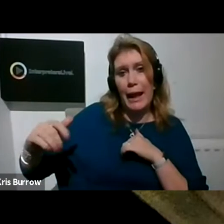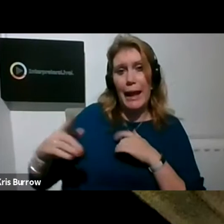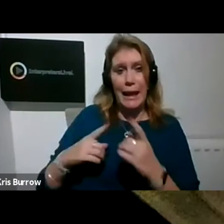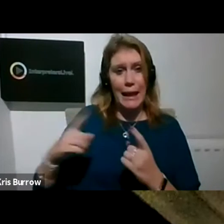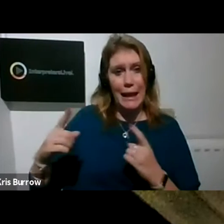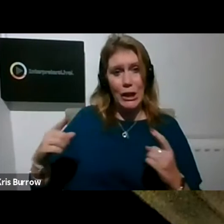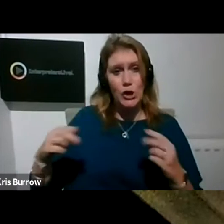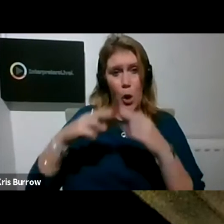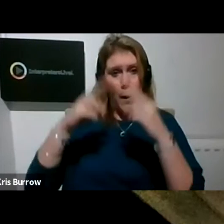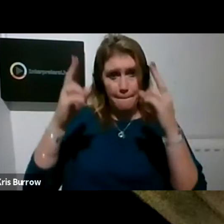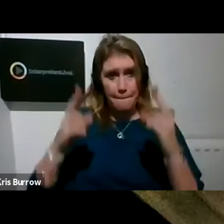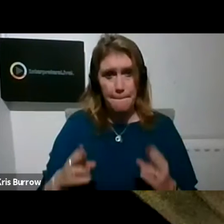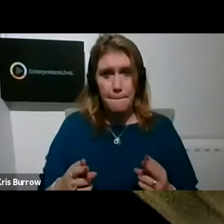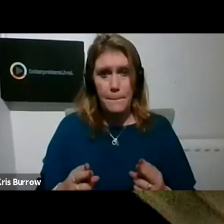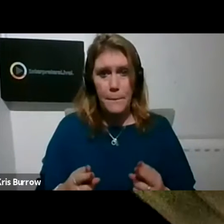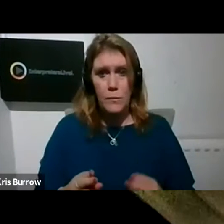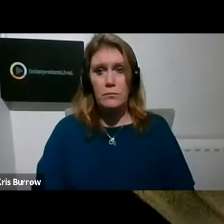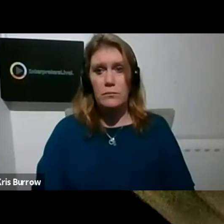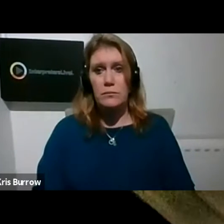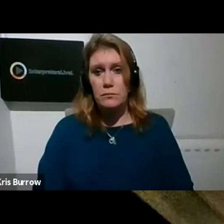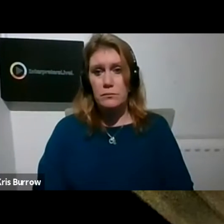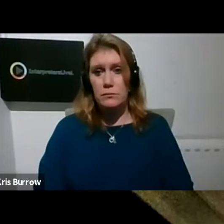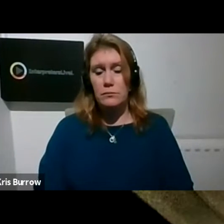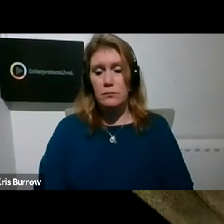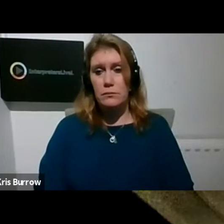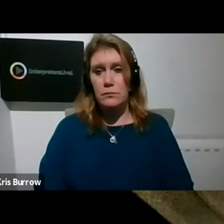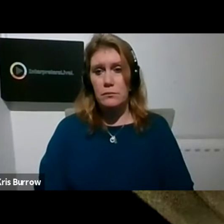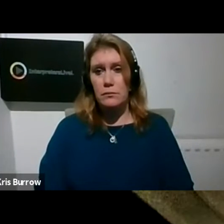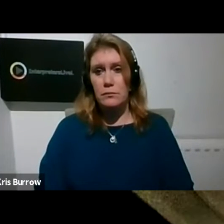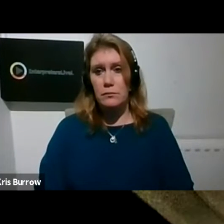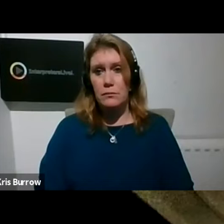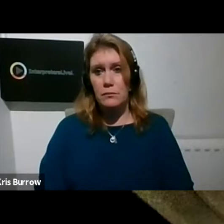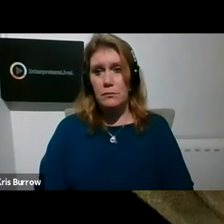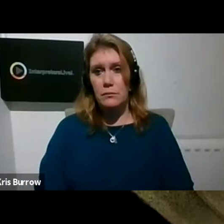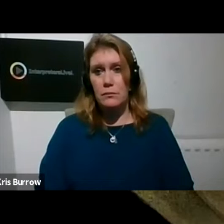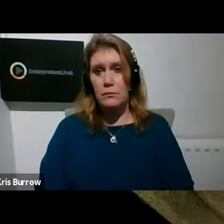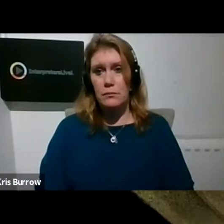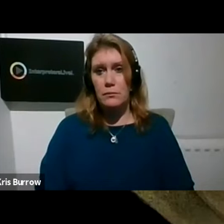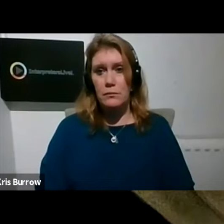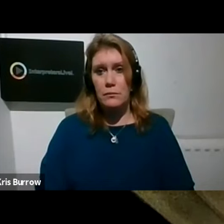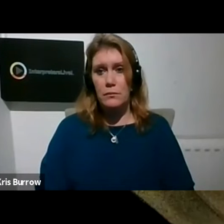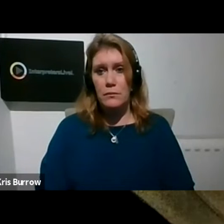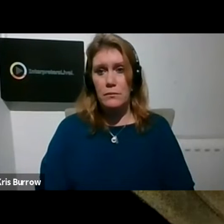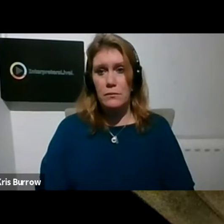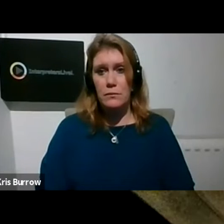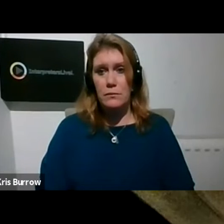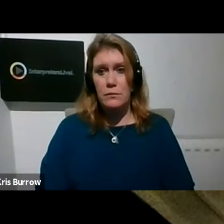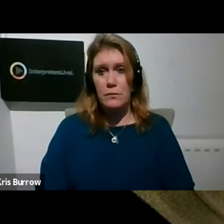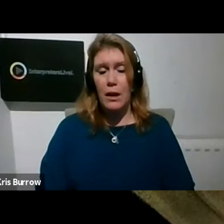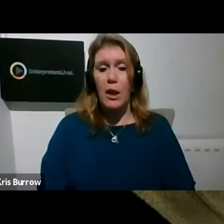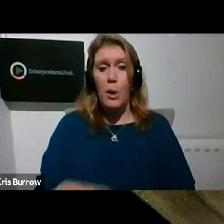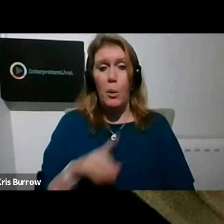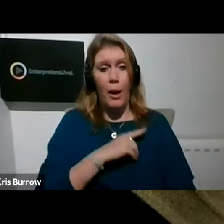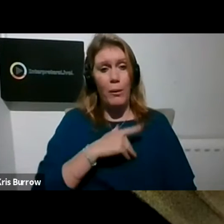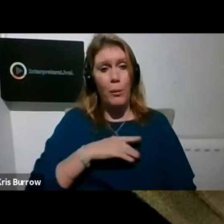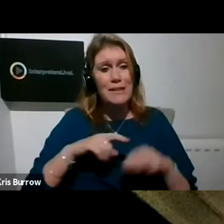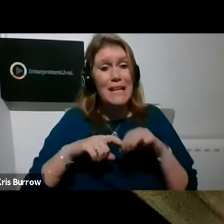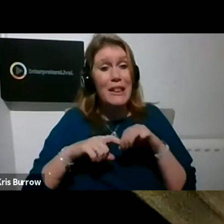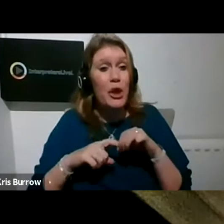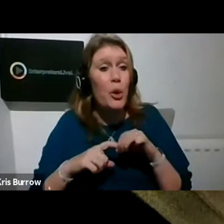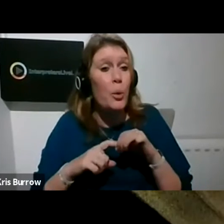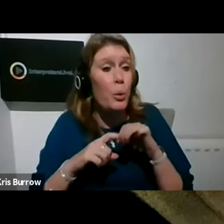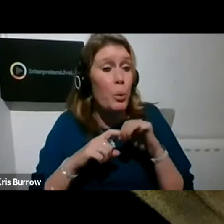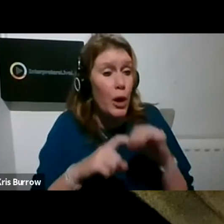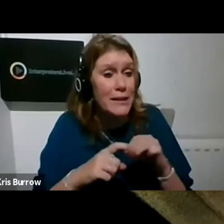home, so that we could get, the really important thing was to get the quality recording, but for